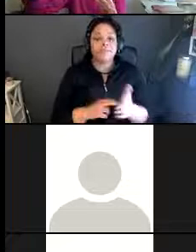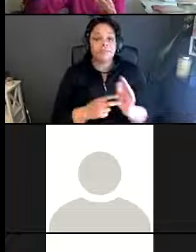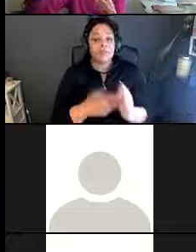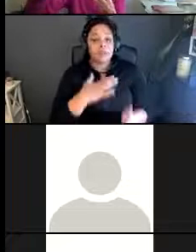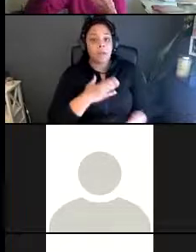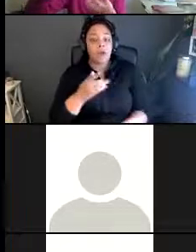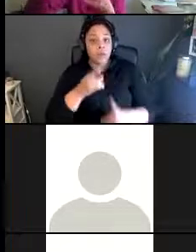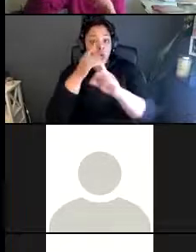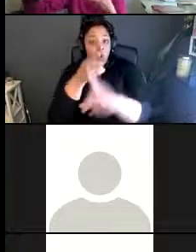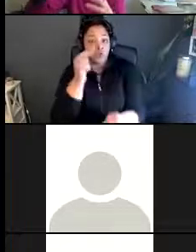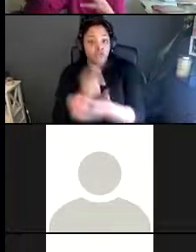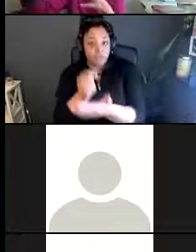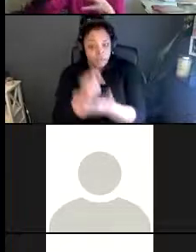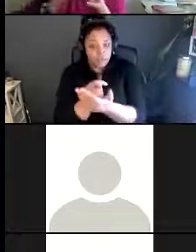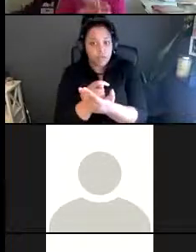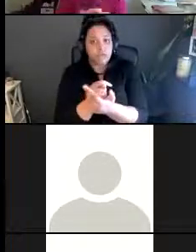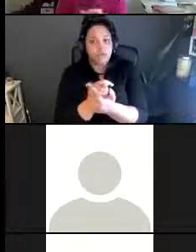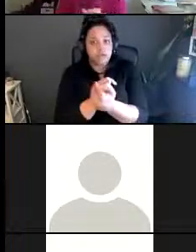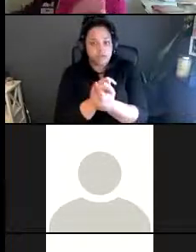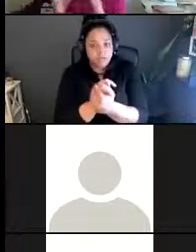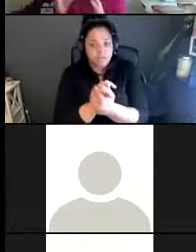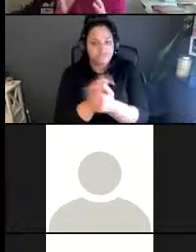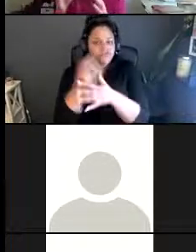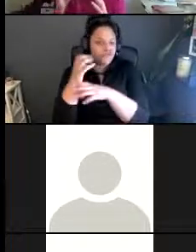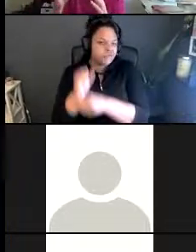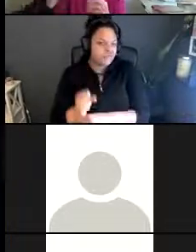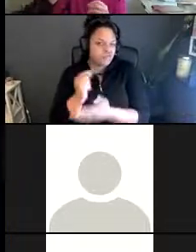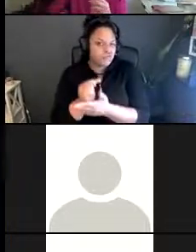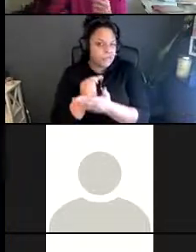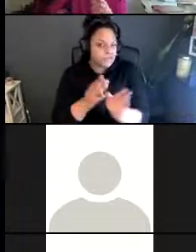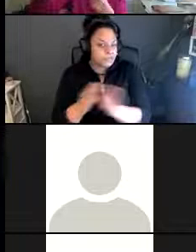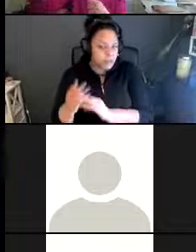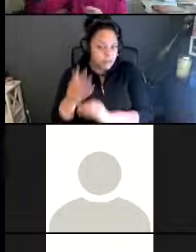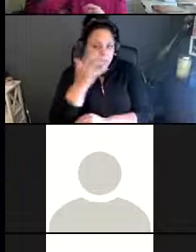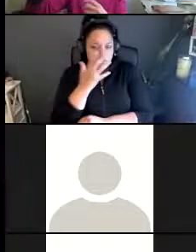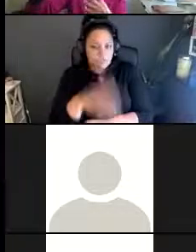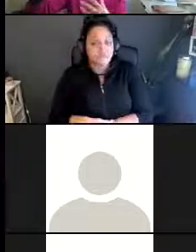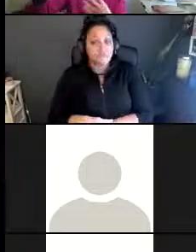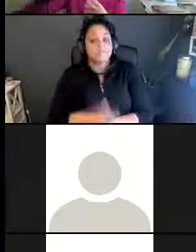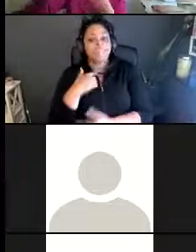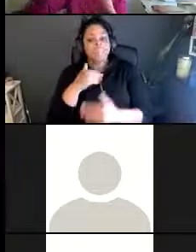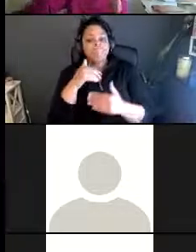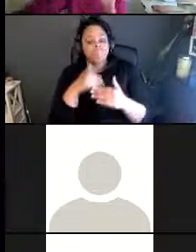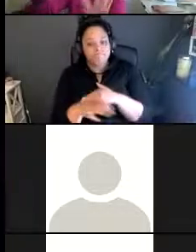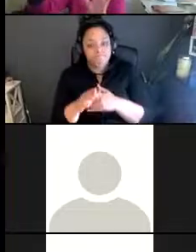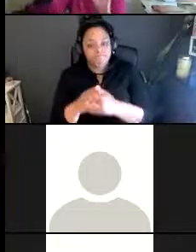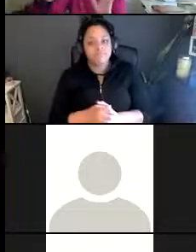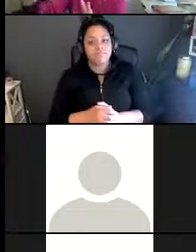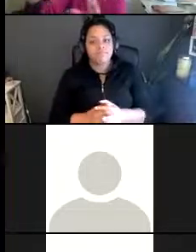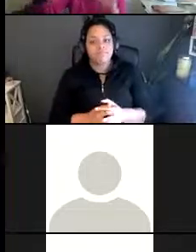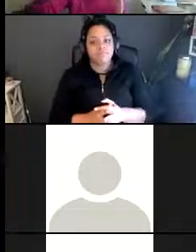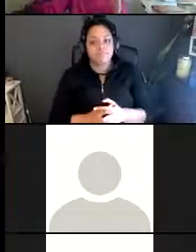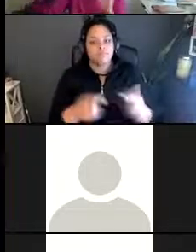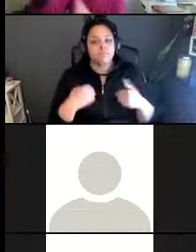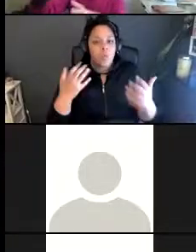treatment, and we're now looking at traditional treatment interventions, if I come in and say, look, I want to